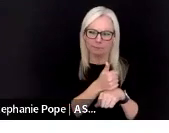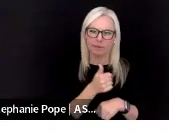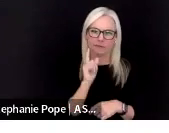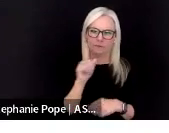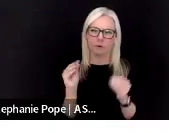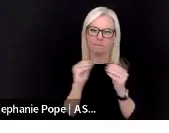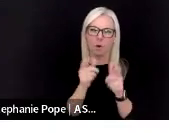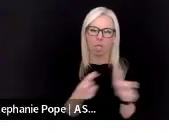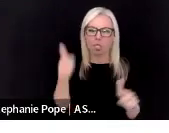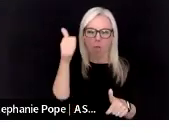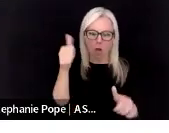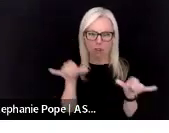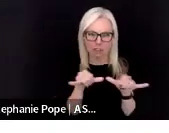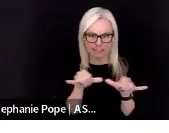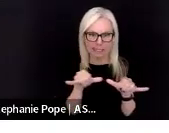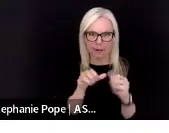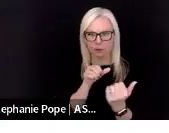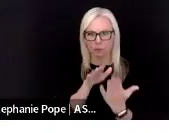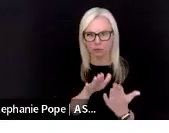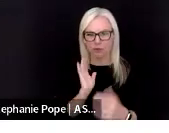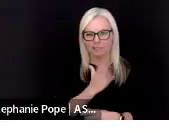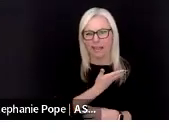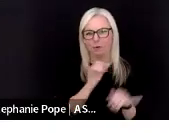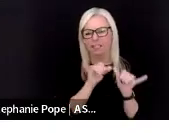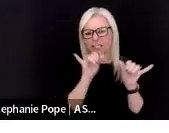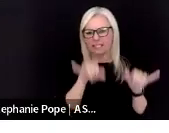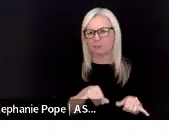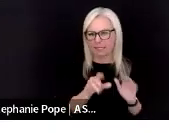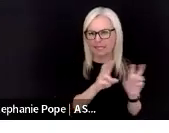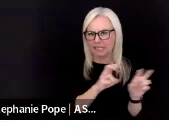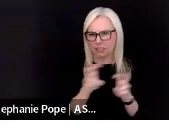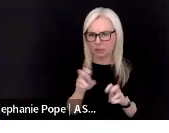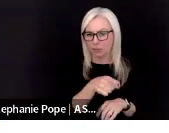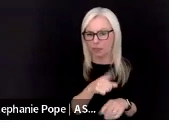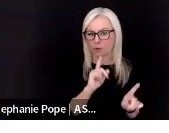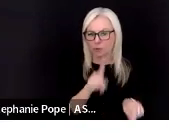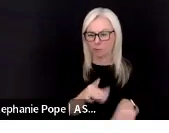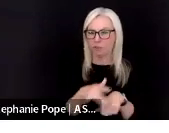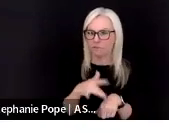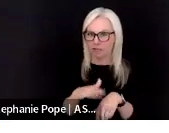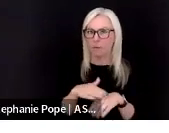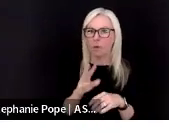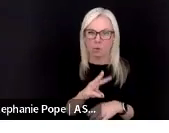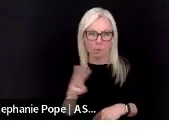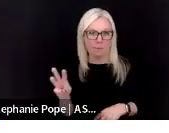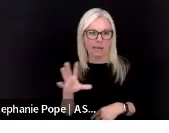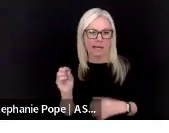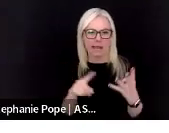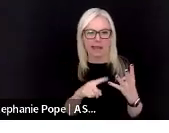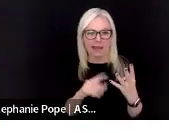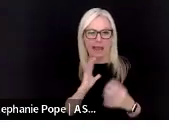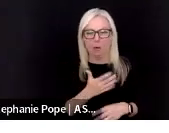much larger scale to address the systemic issues identified. So those reports are also available on our website. And then, as I mentioned, our forensic